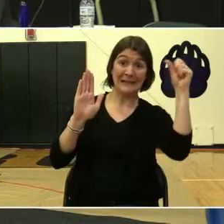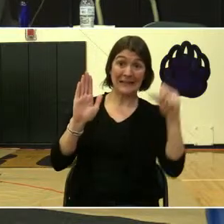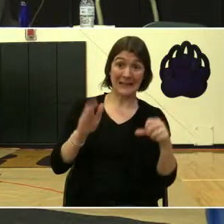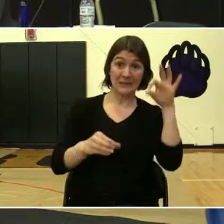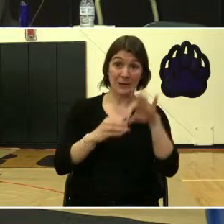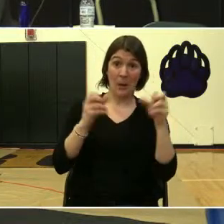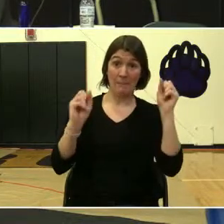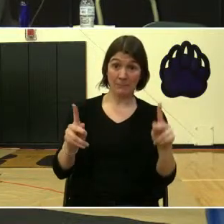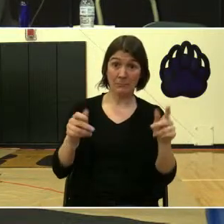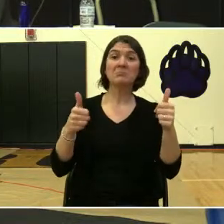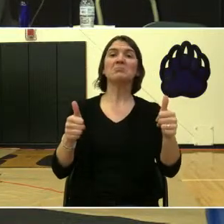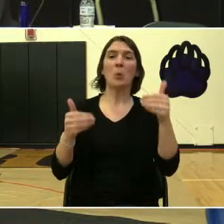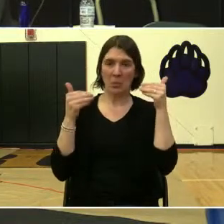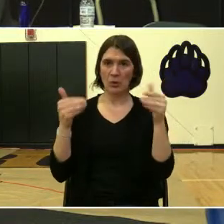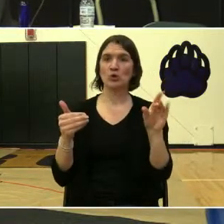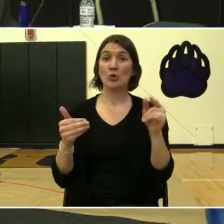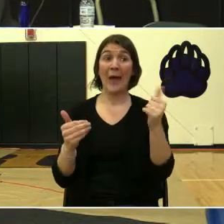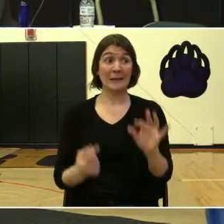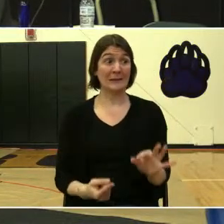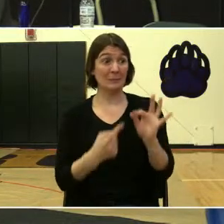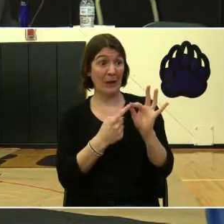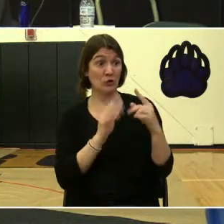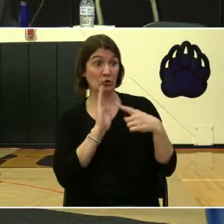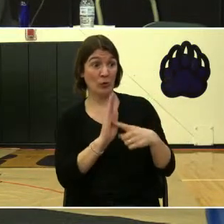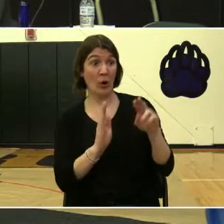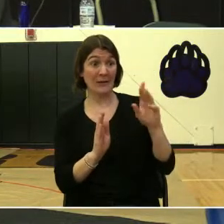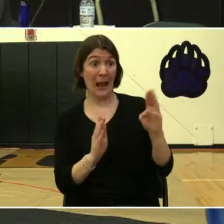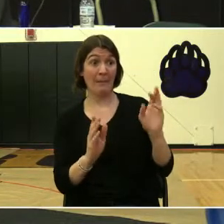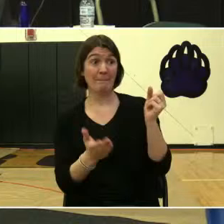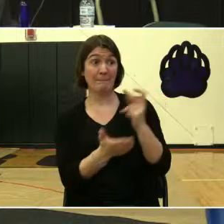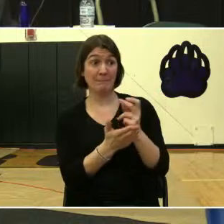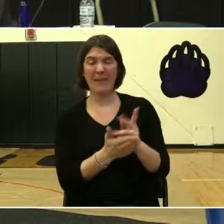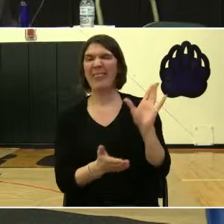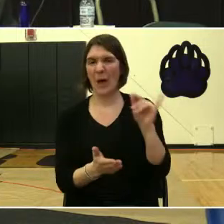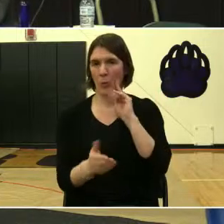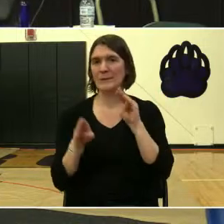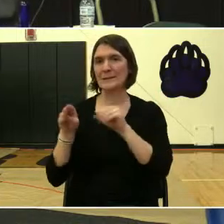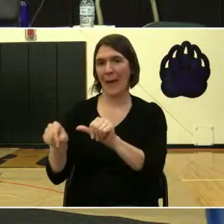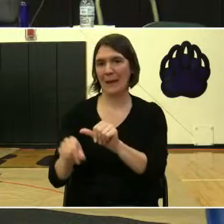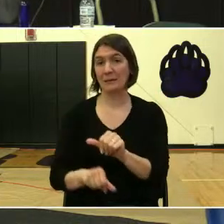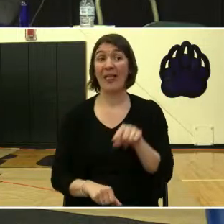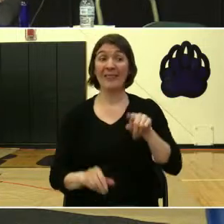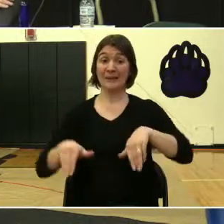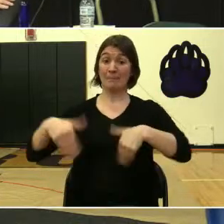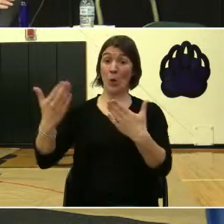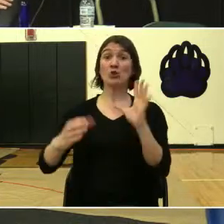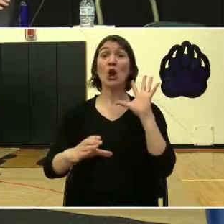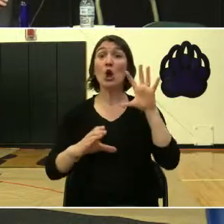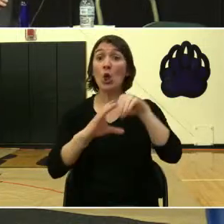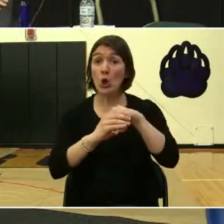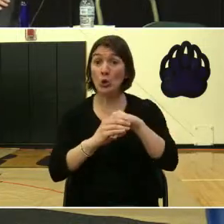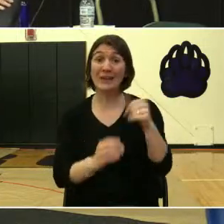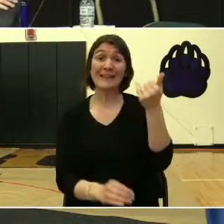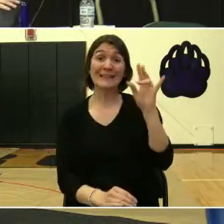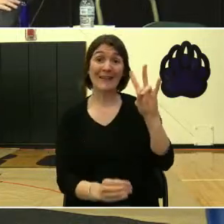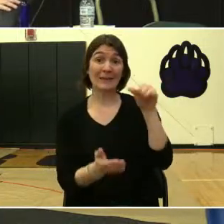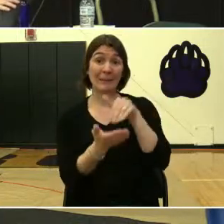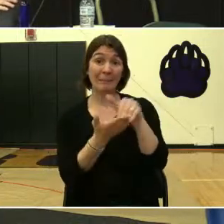for this meeting or any special representative town meeting this motion includes